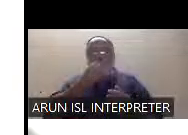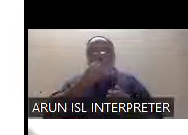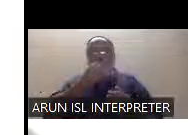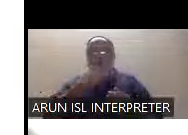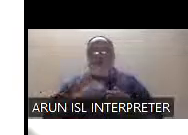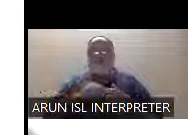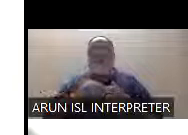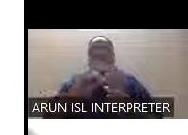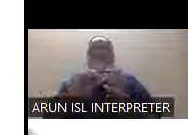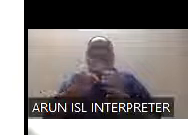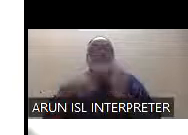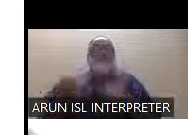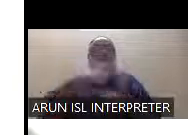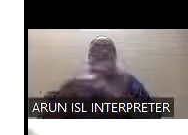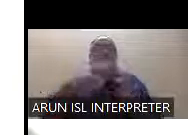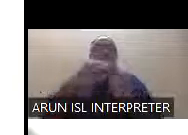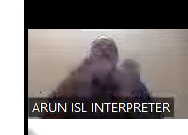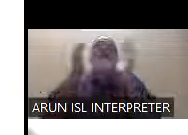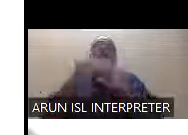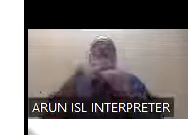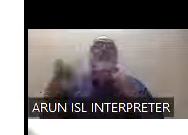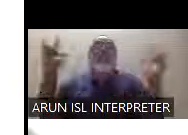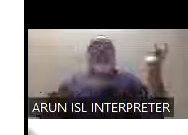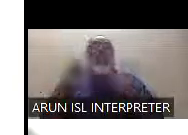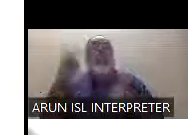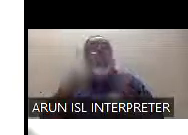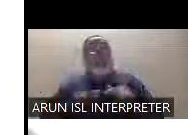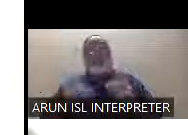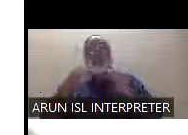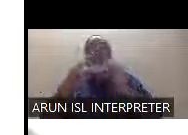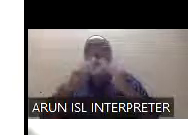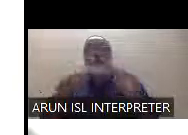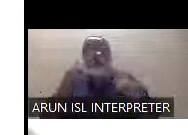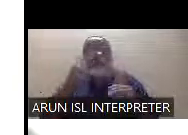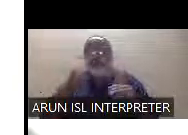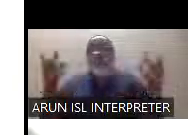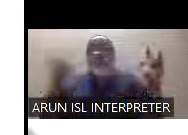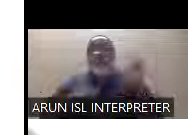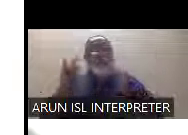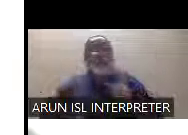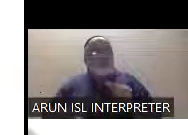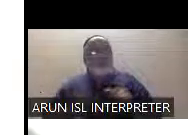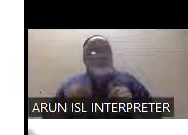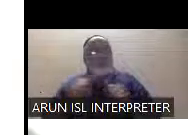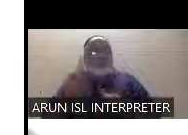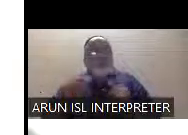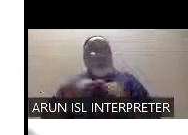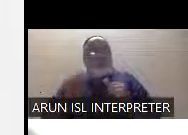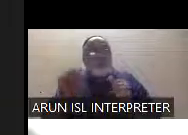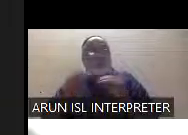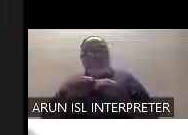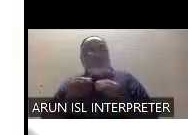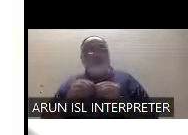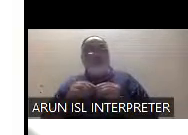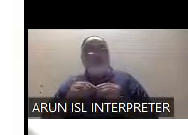international airports and domestic airports becoming accessible, major railway stations becoming accessible, and other public